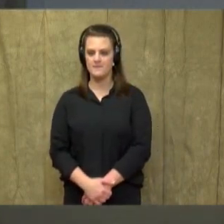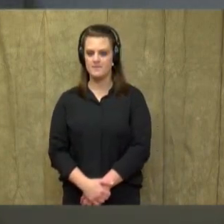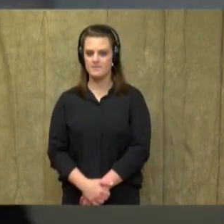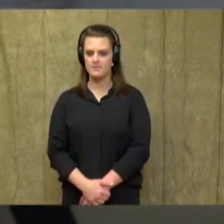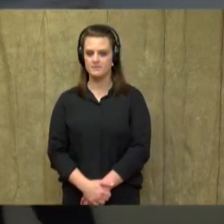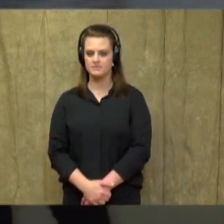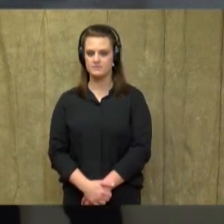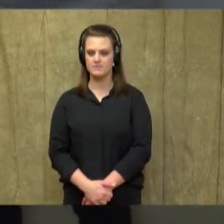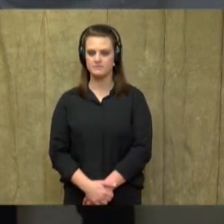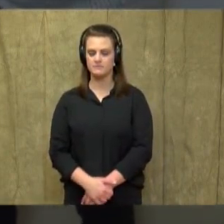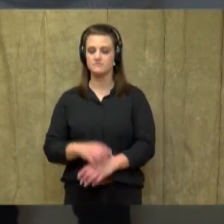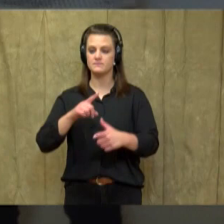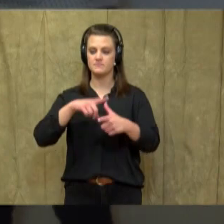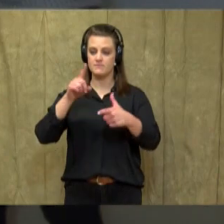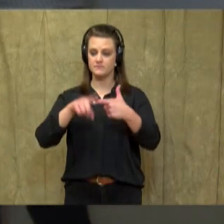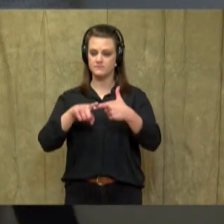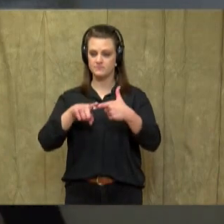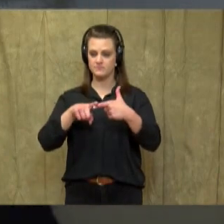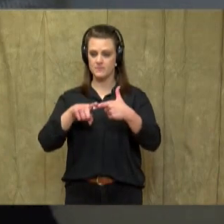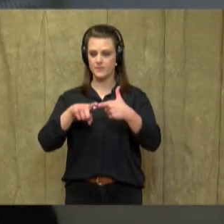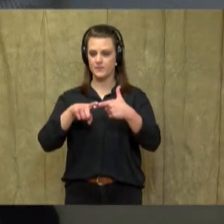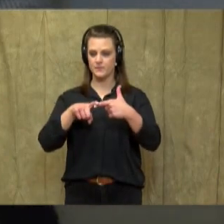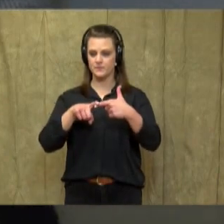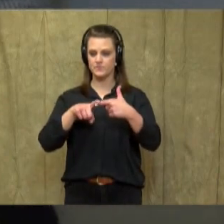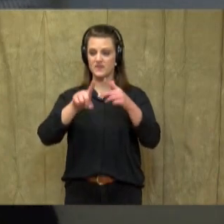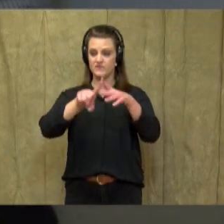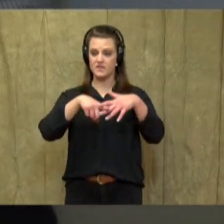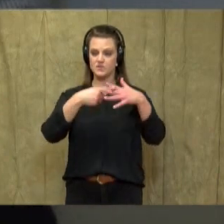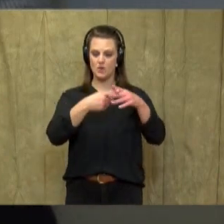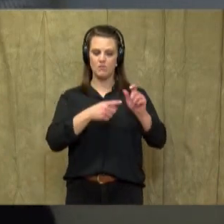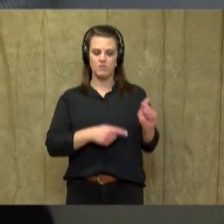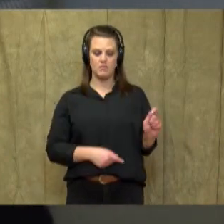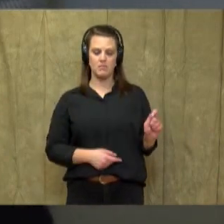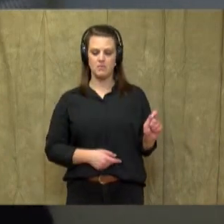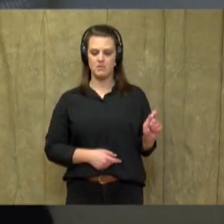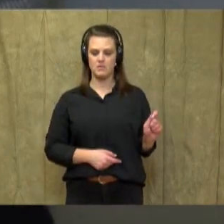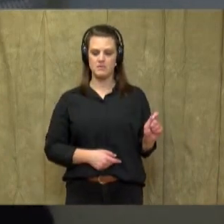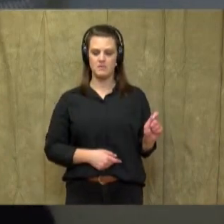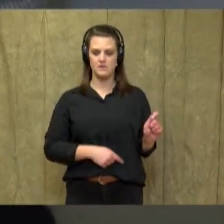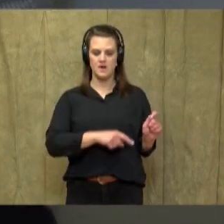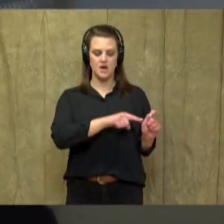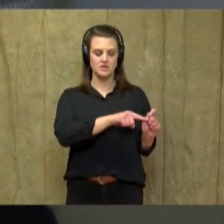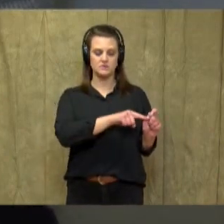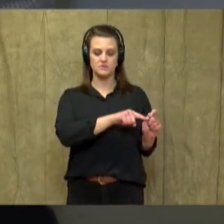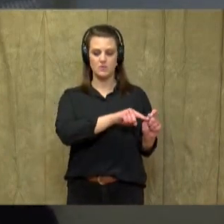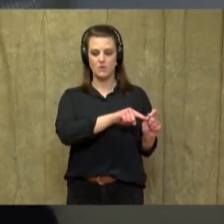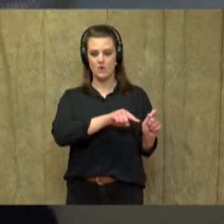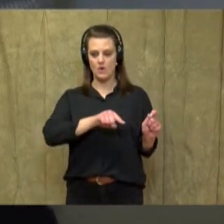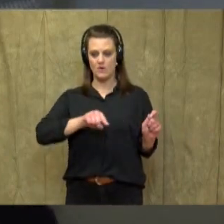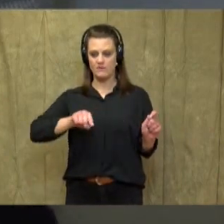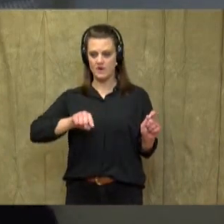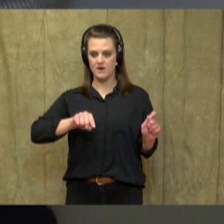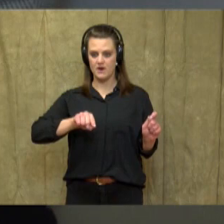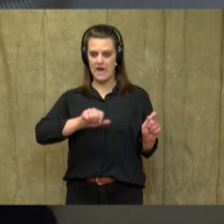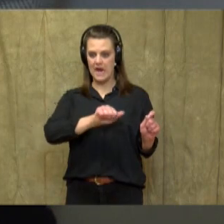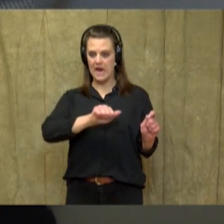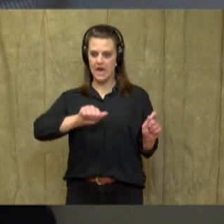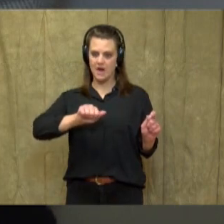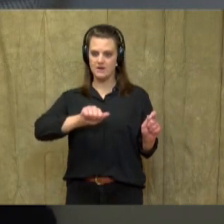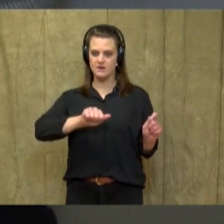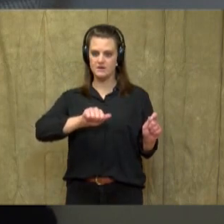Okay, and then take a look. If I start at the origin and I go over on pattern